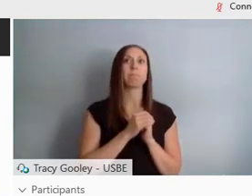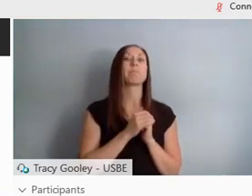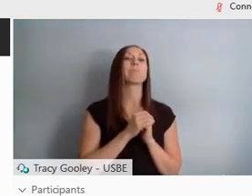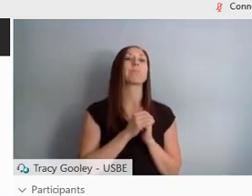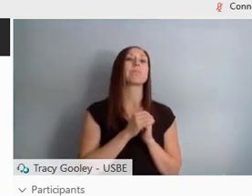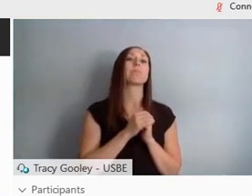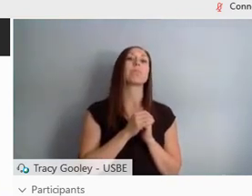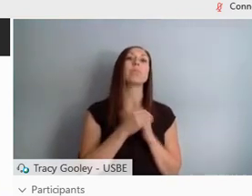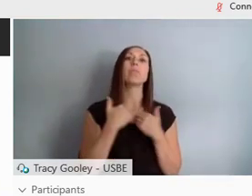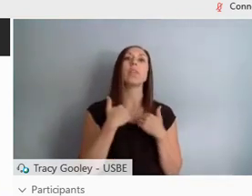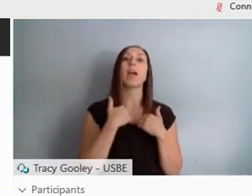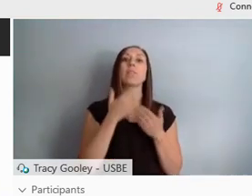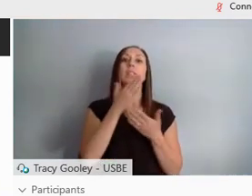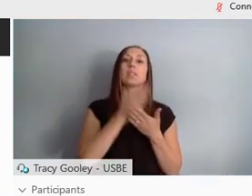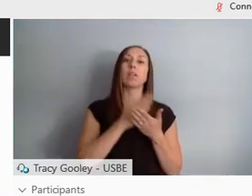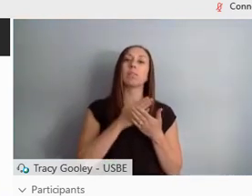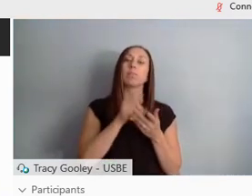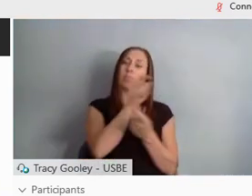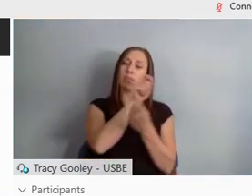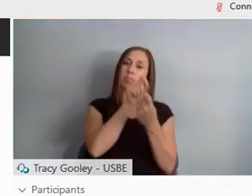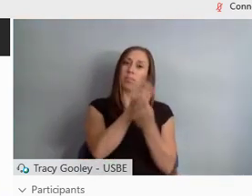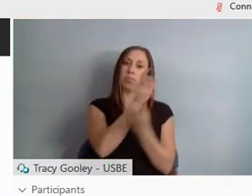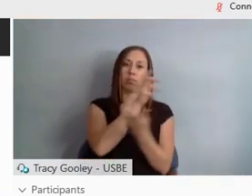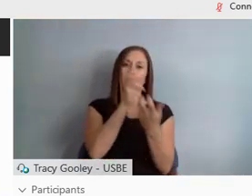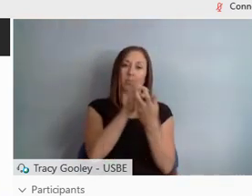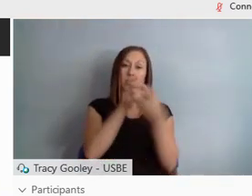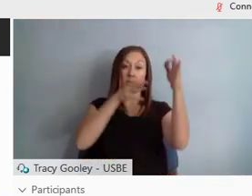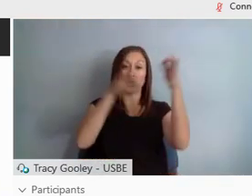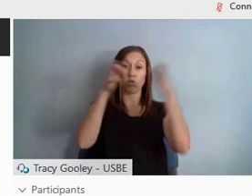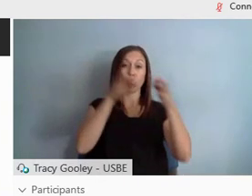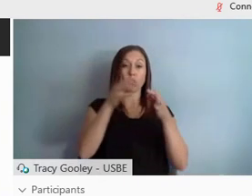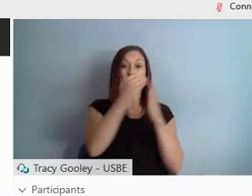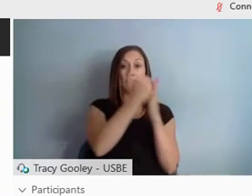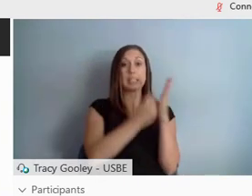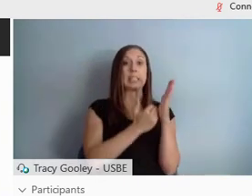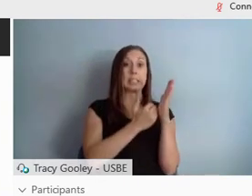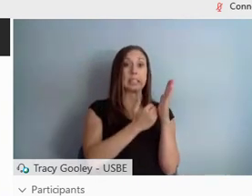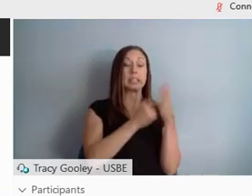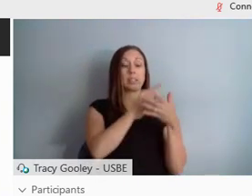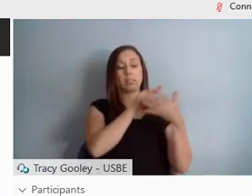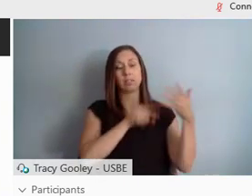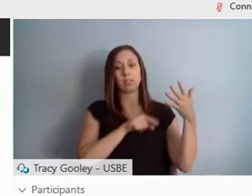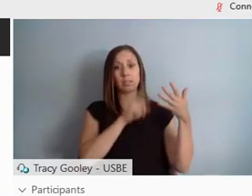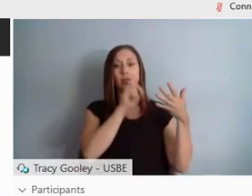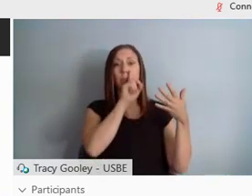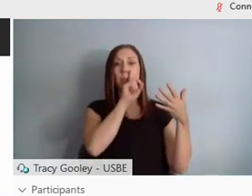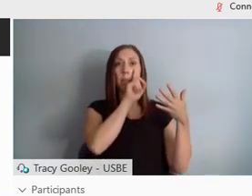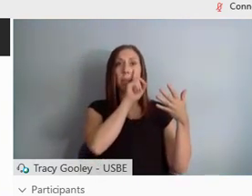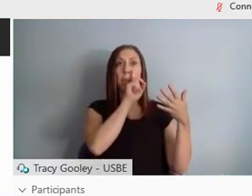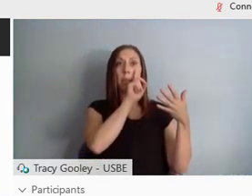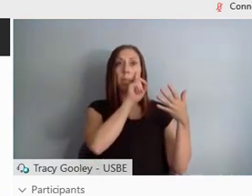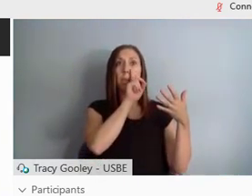are also some specific accommodated instructions listed down here for different